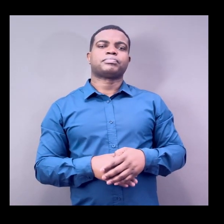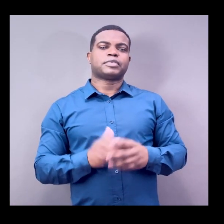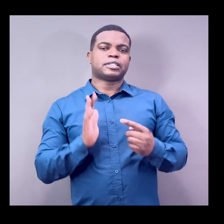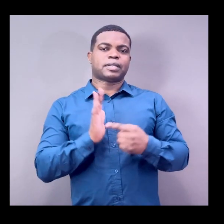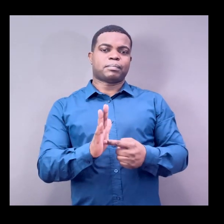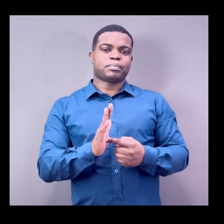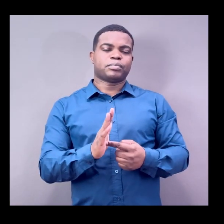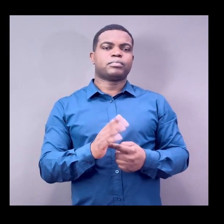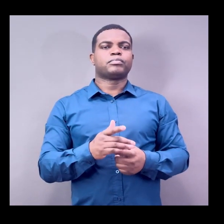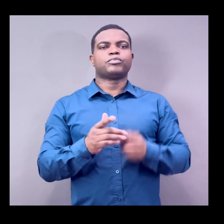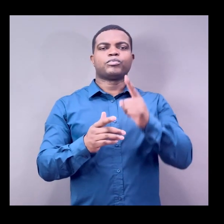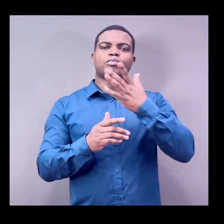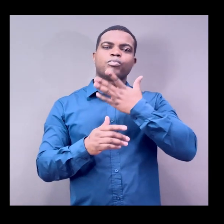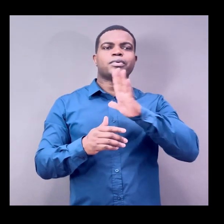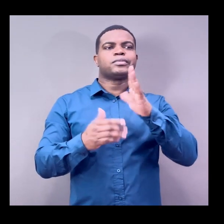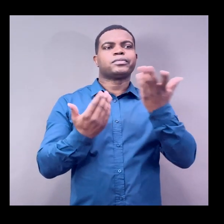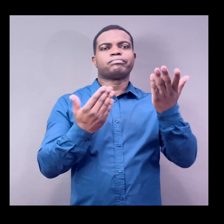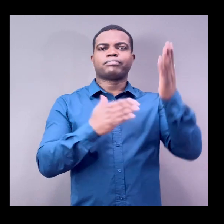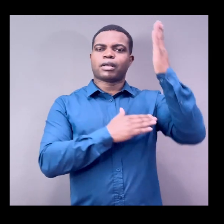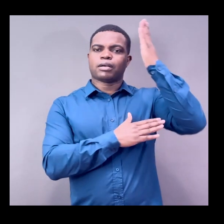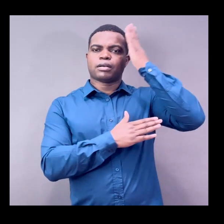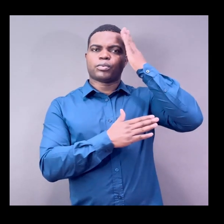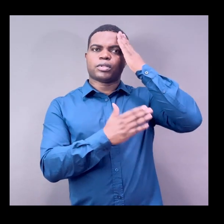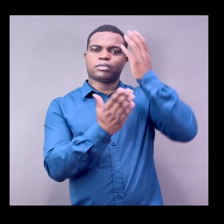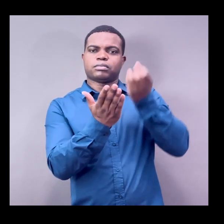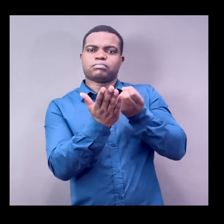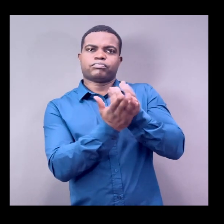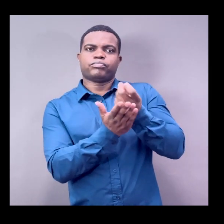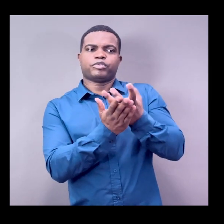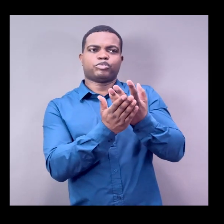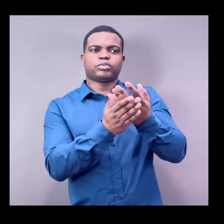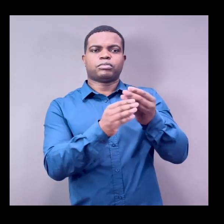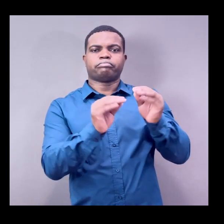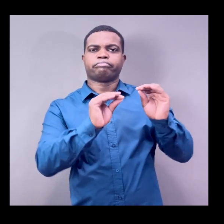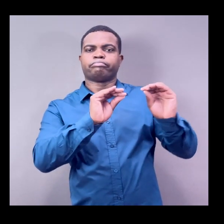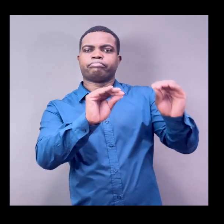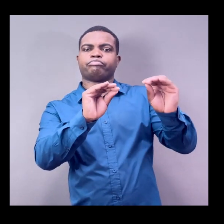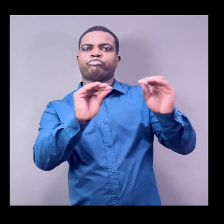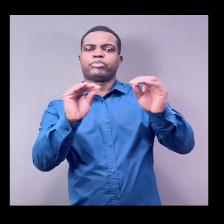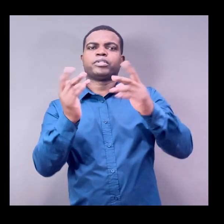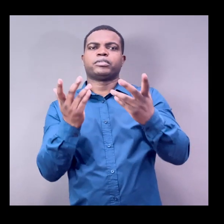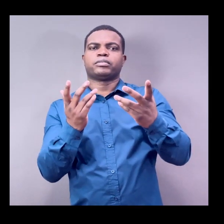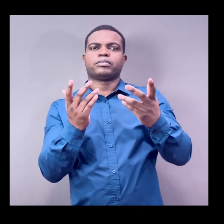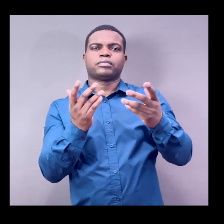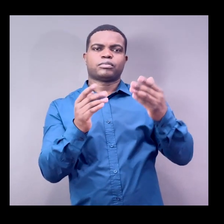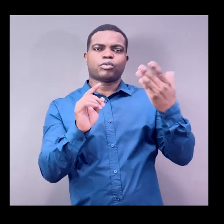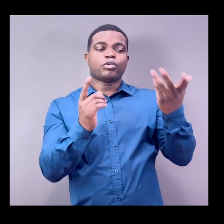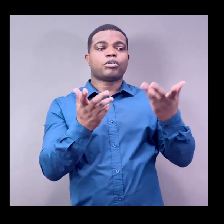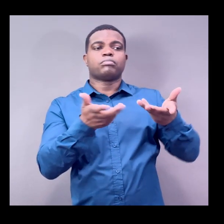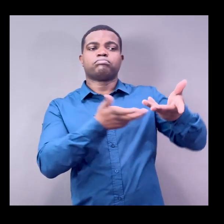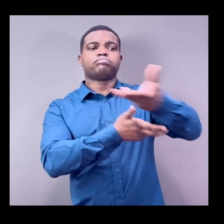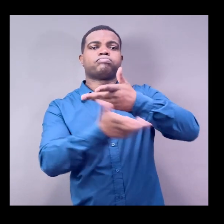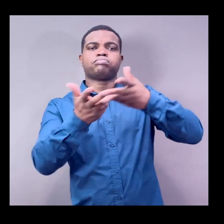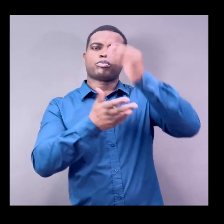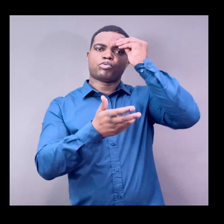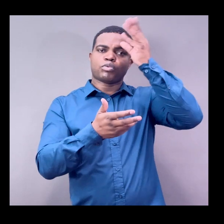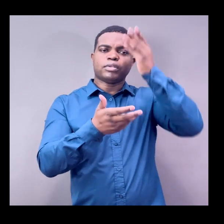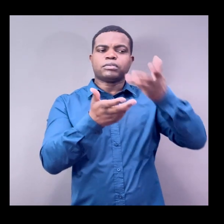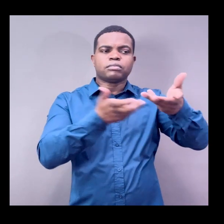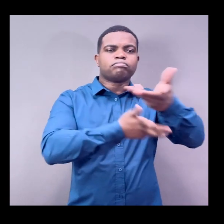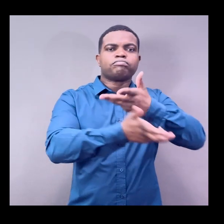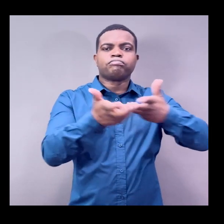for example, if you are facilitating an awareness or knowledge sharing session, you